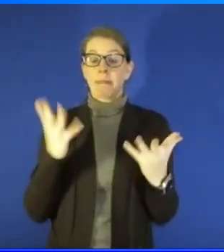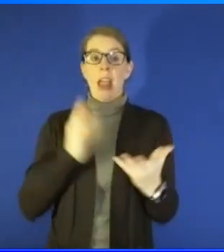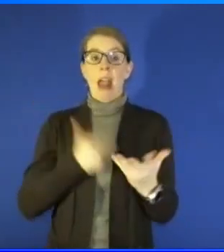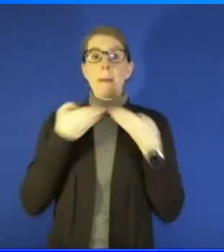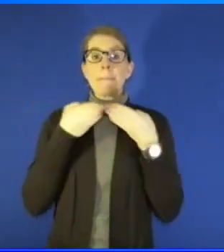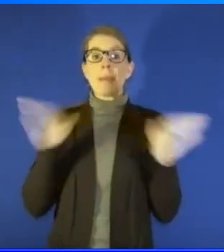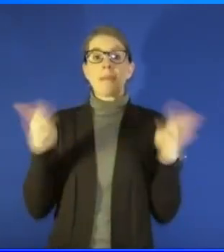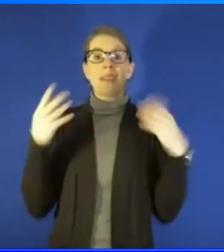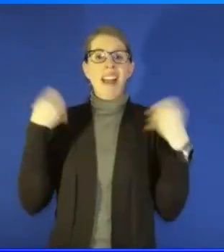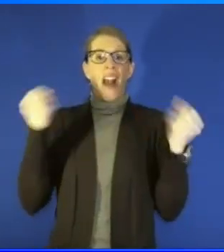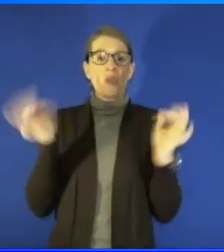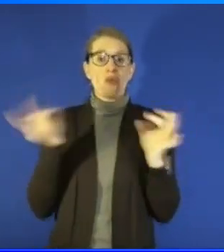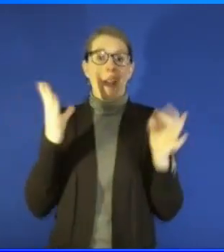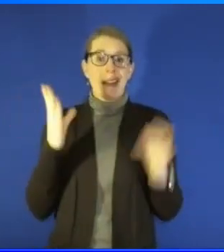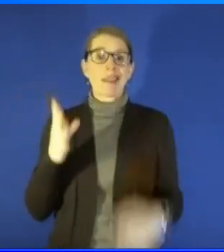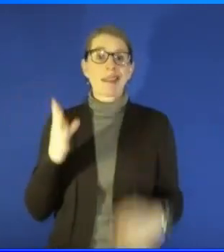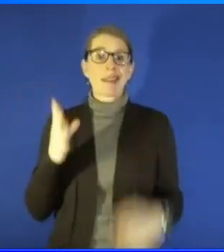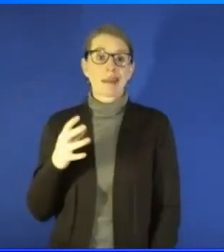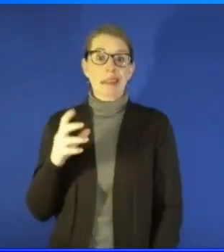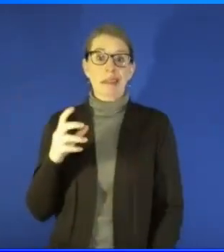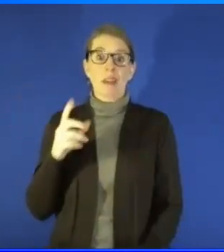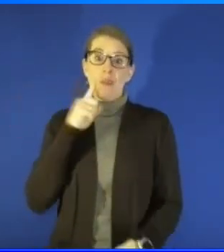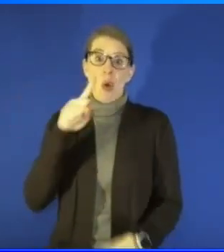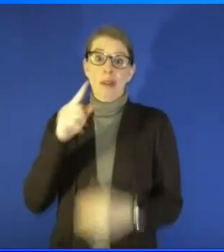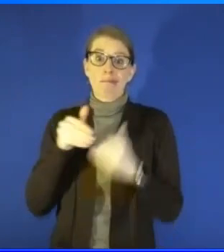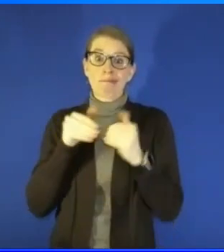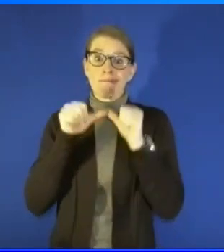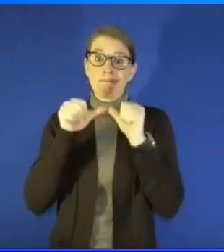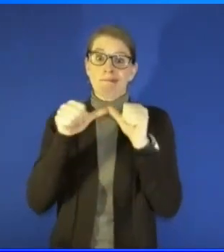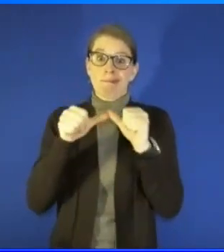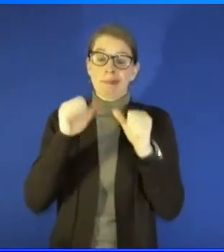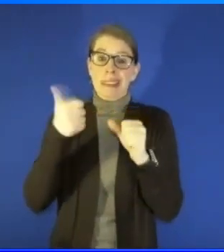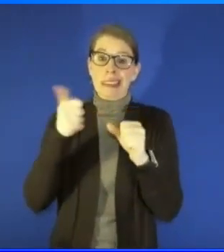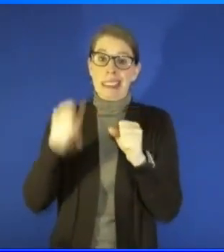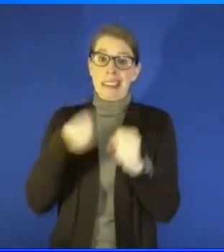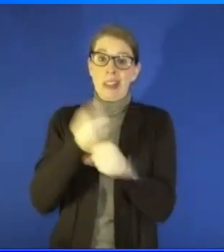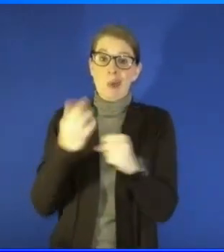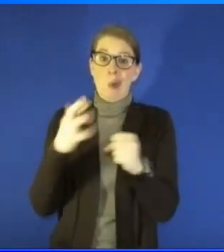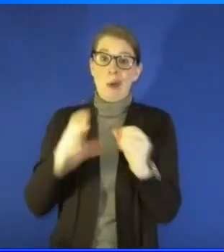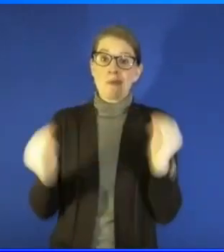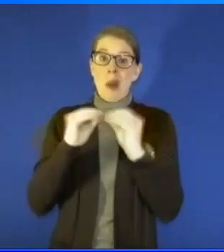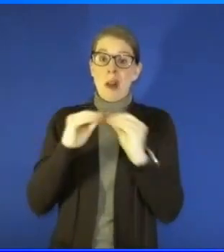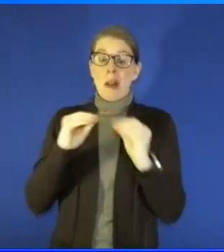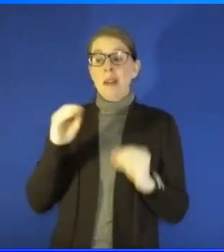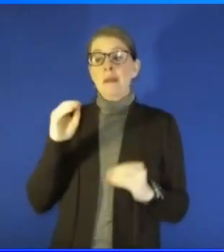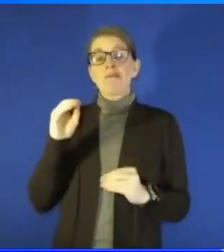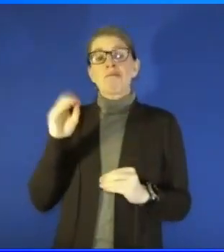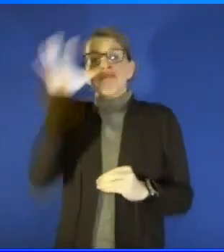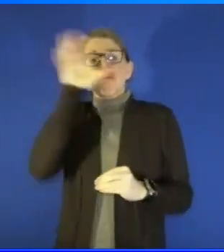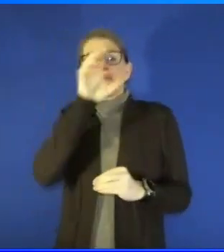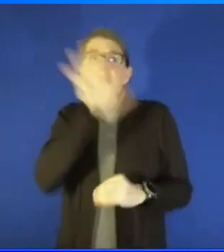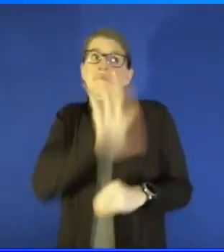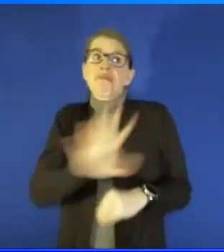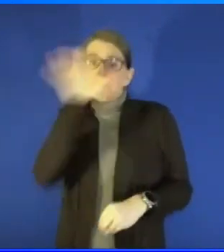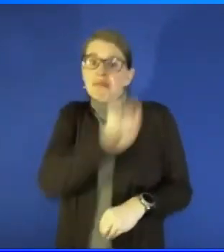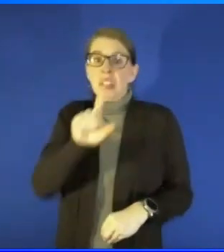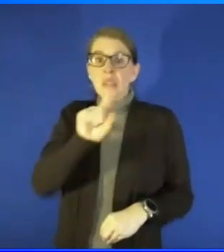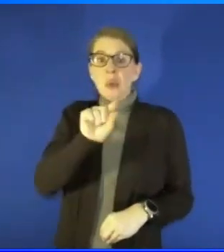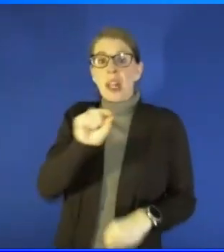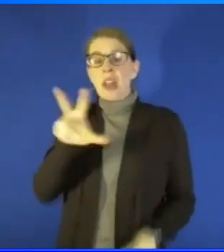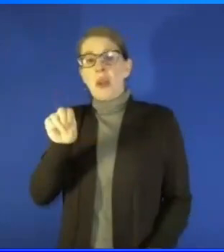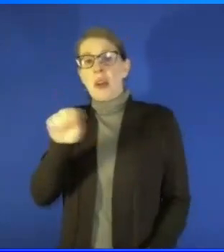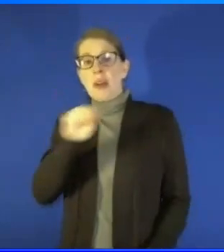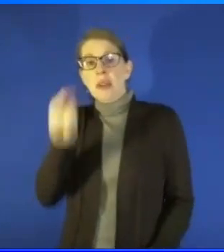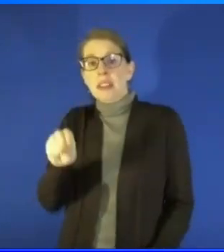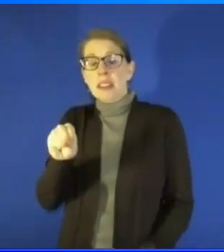next decade, likely. We are anticipating that 20 to 30% of participants, and some of those numbers that you